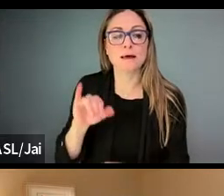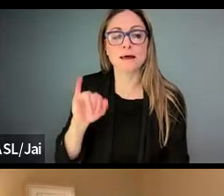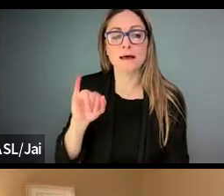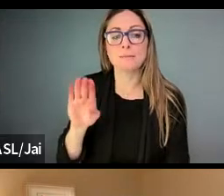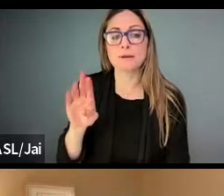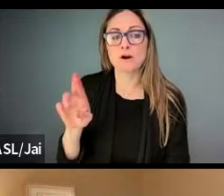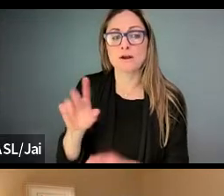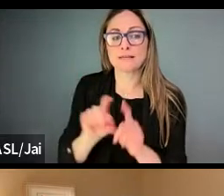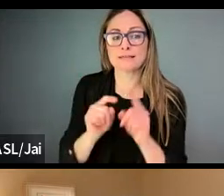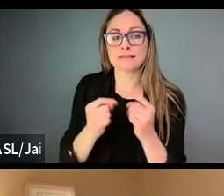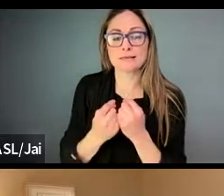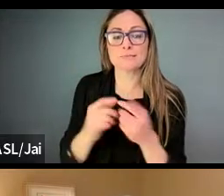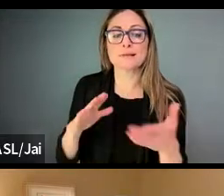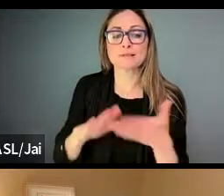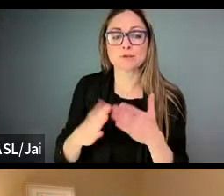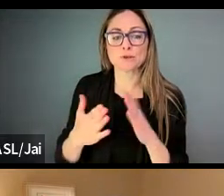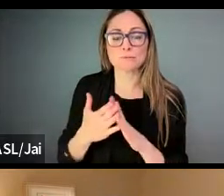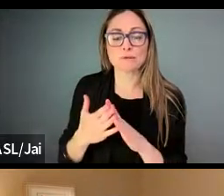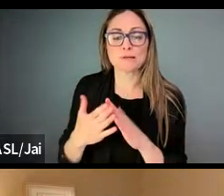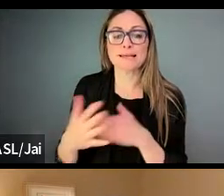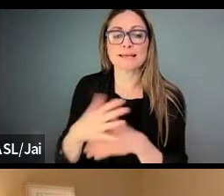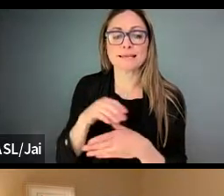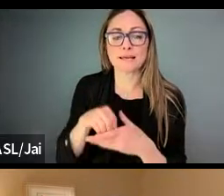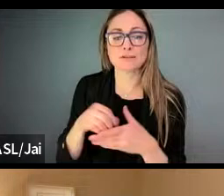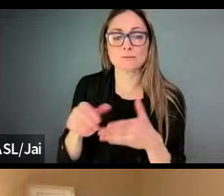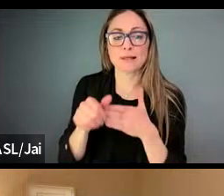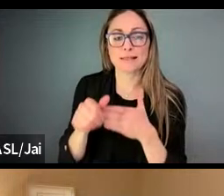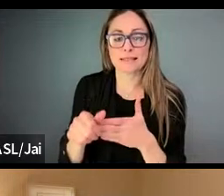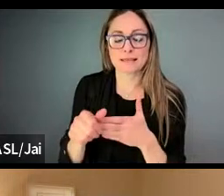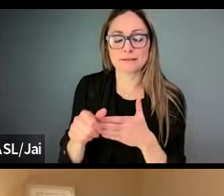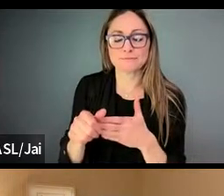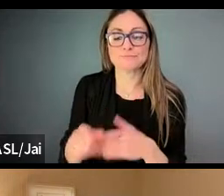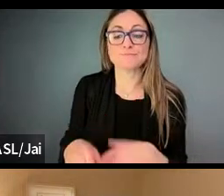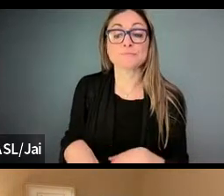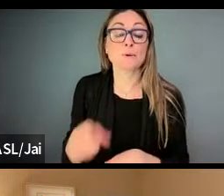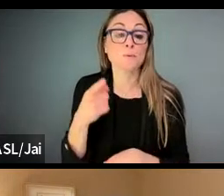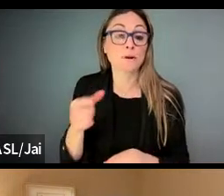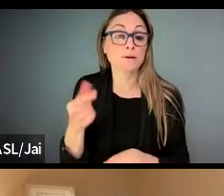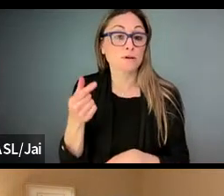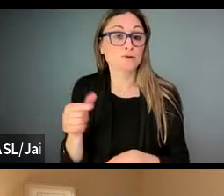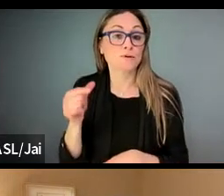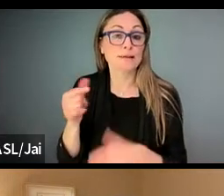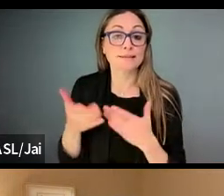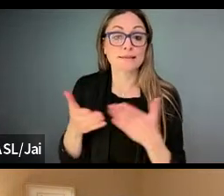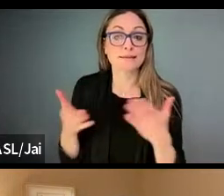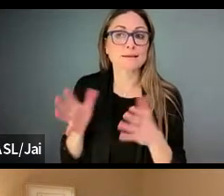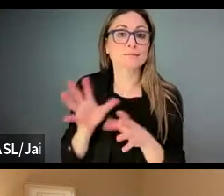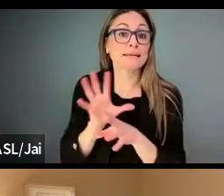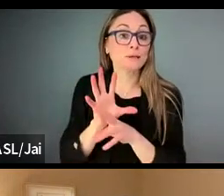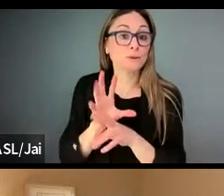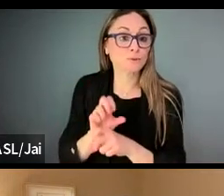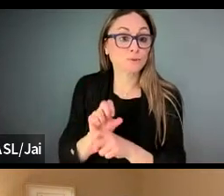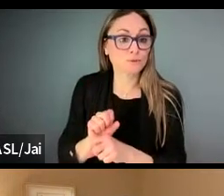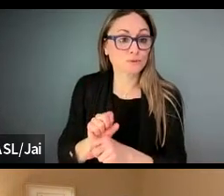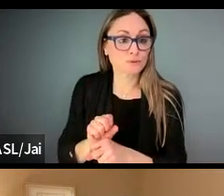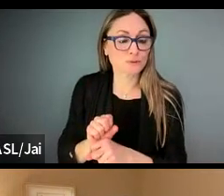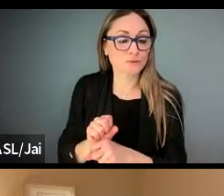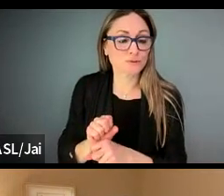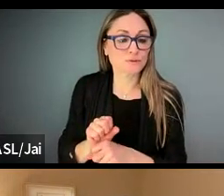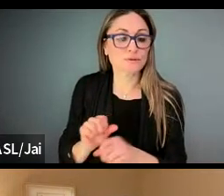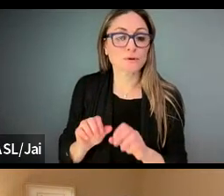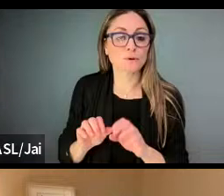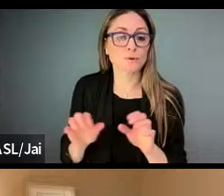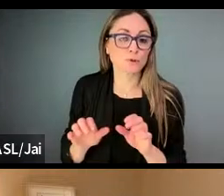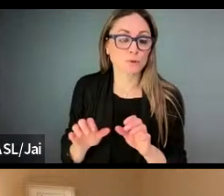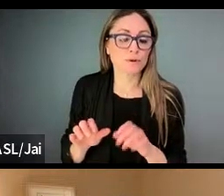team as the community engagement lead. One of the green things I'm getting used to or doing